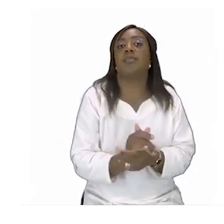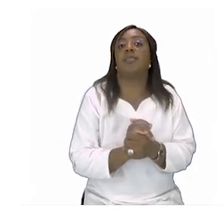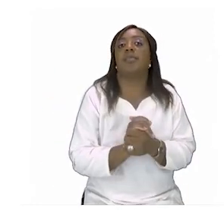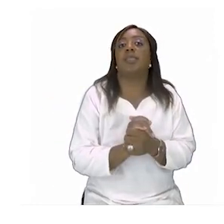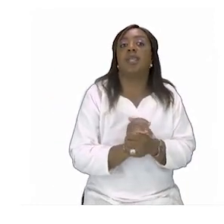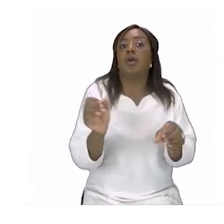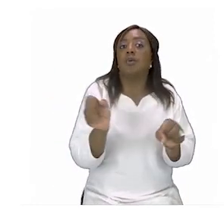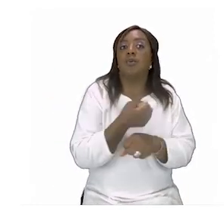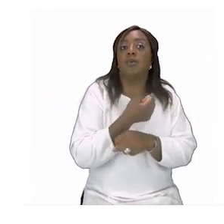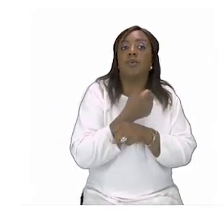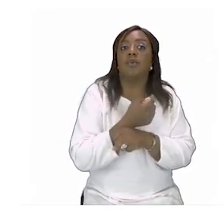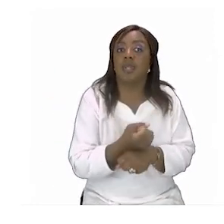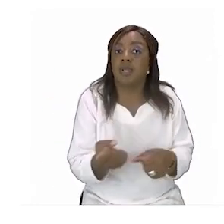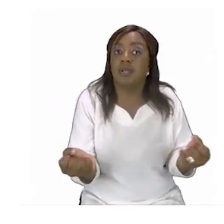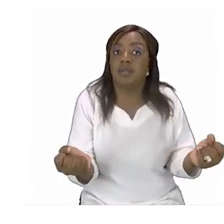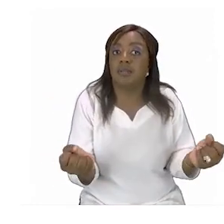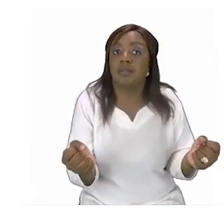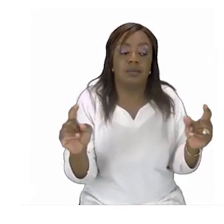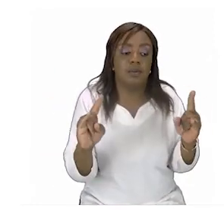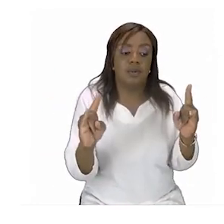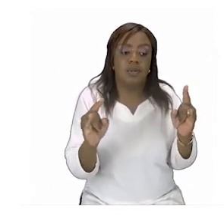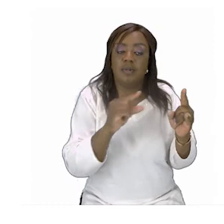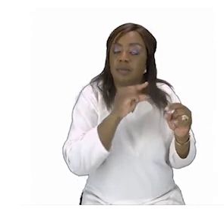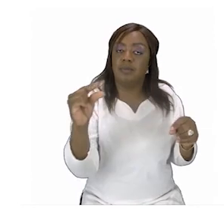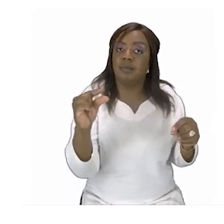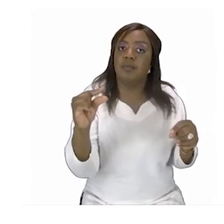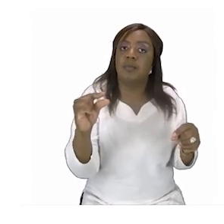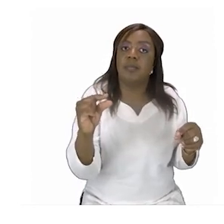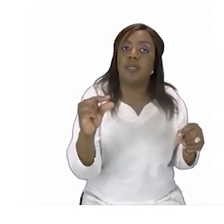used. And we cannot use the word